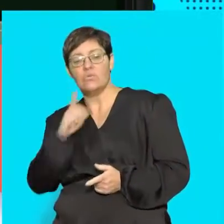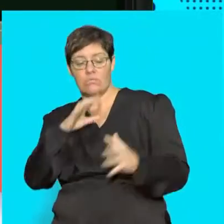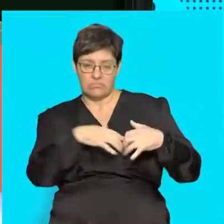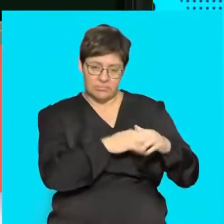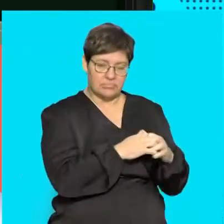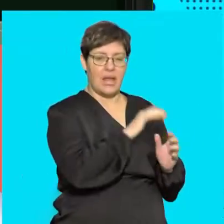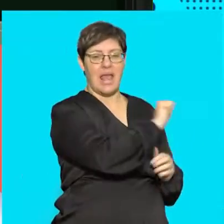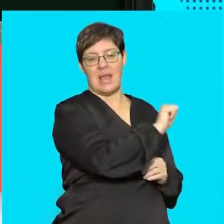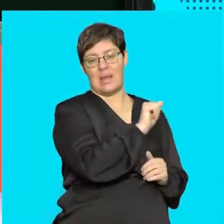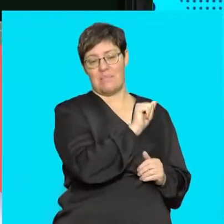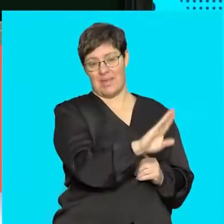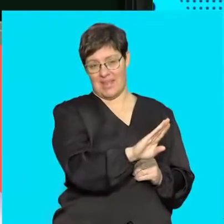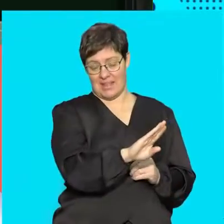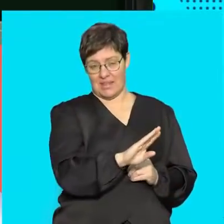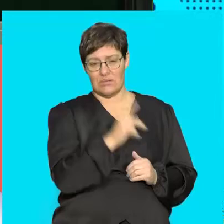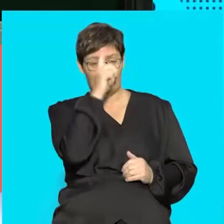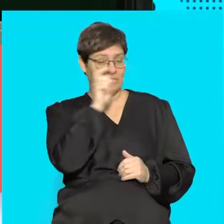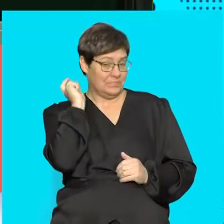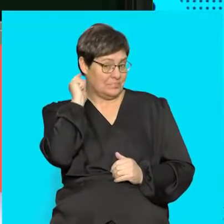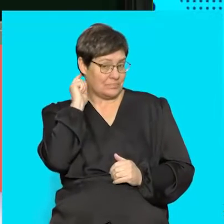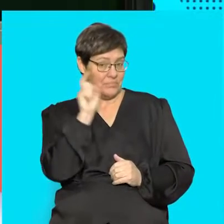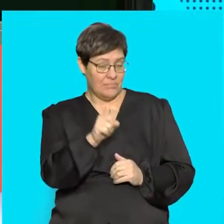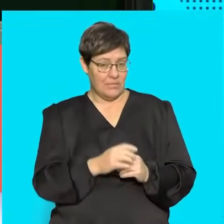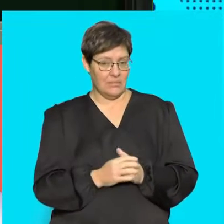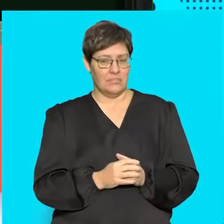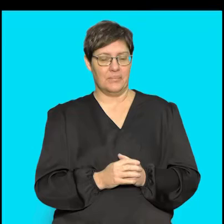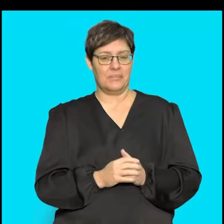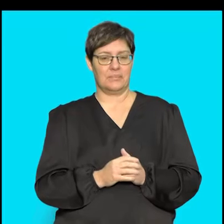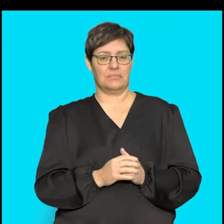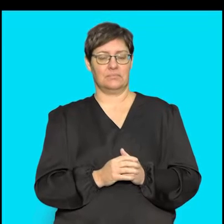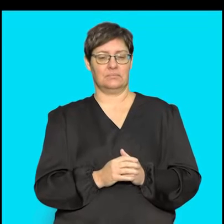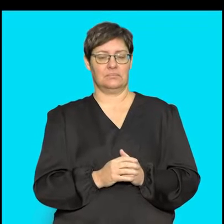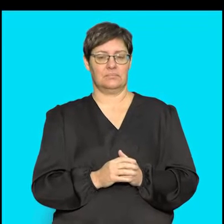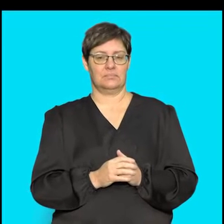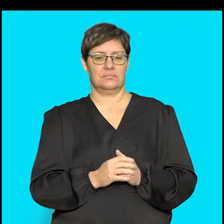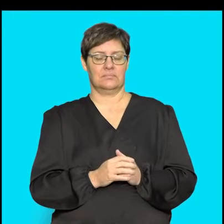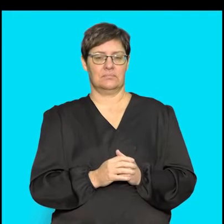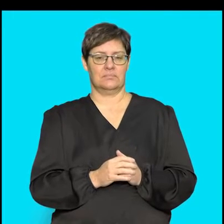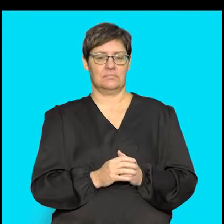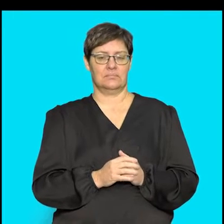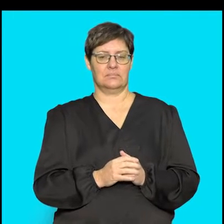A and B. So please keep that in mind. Right.